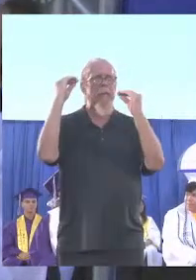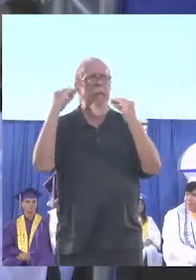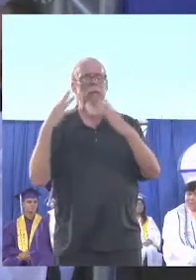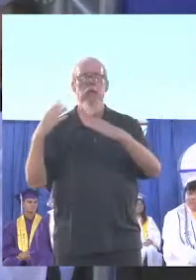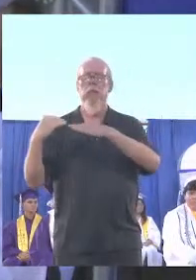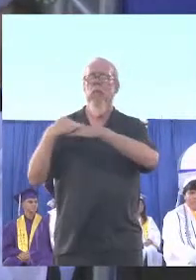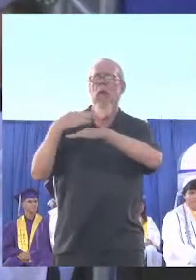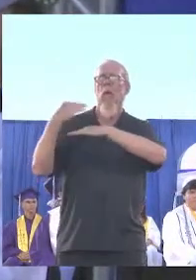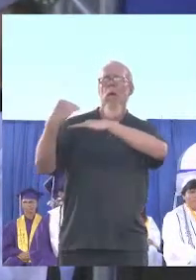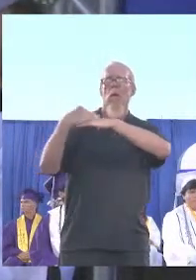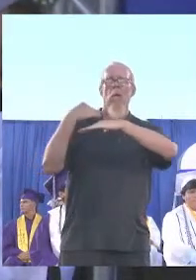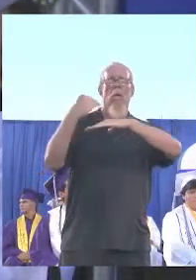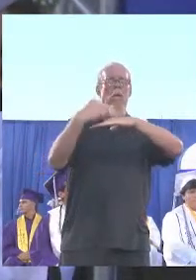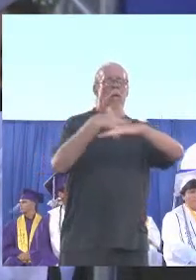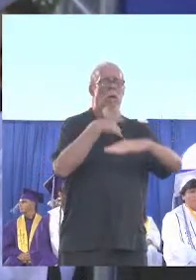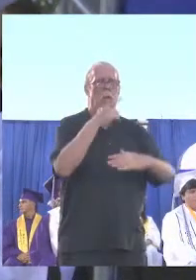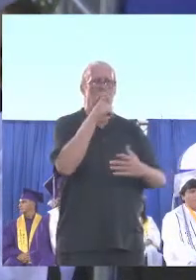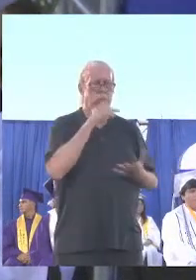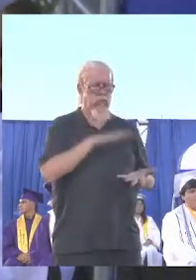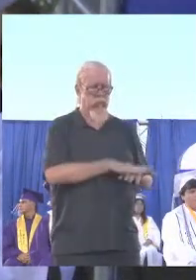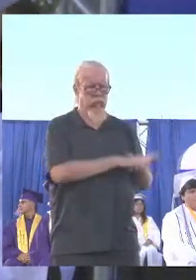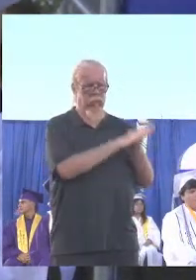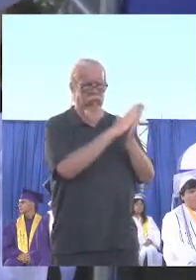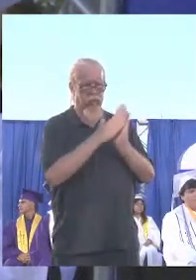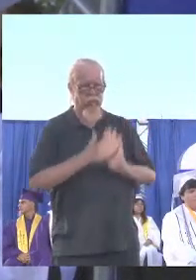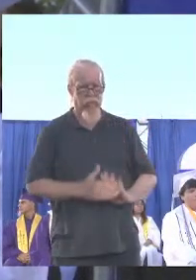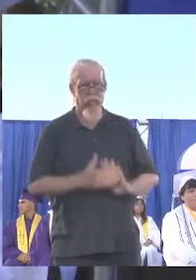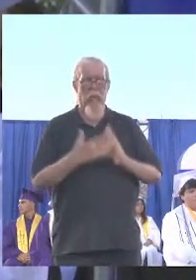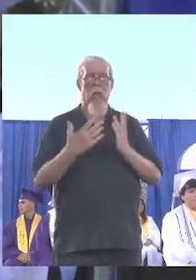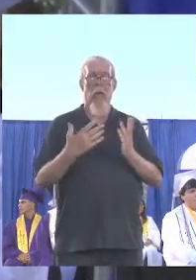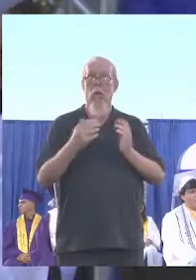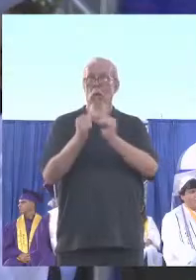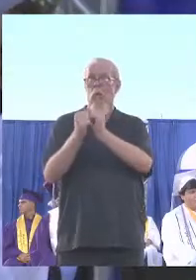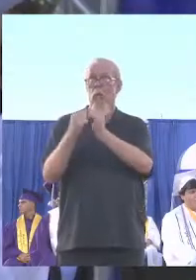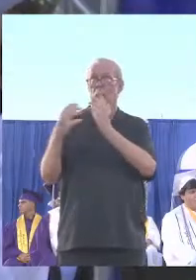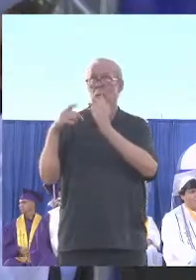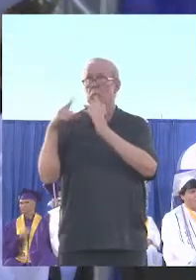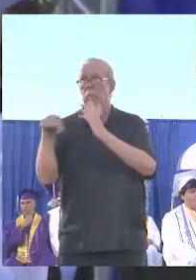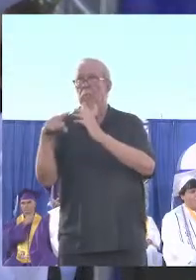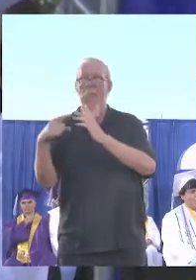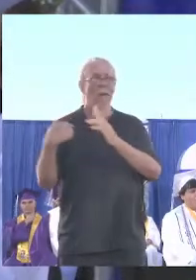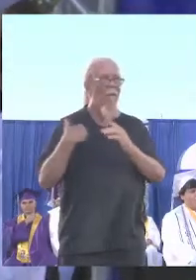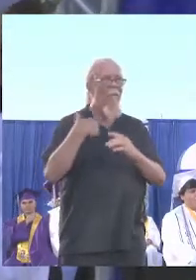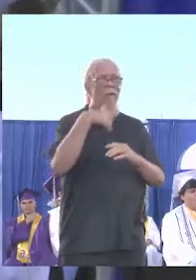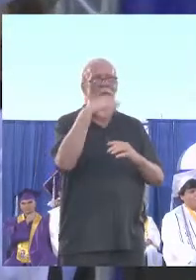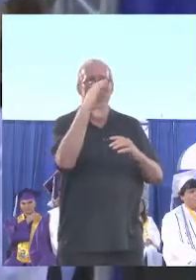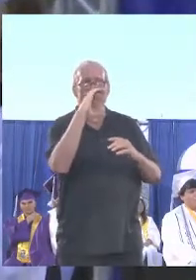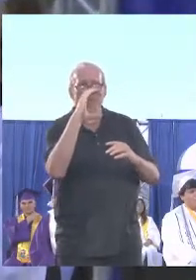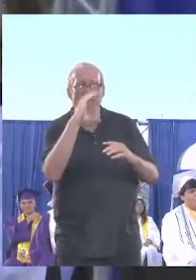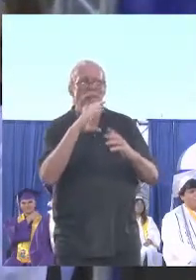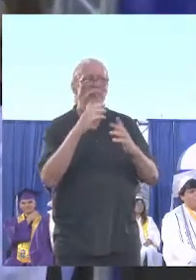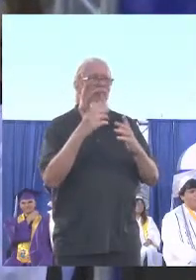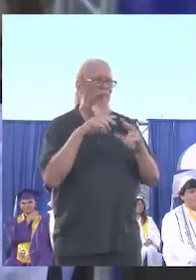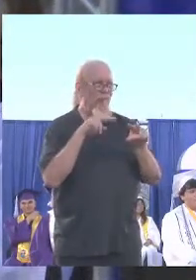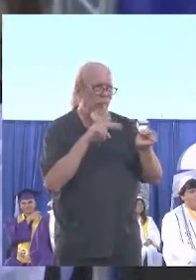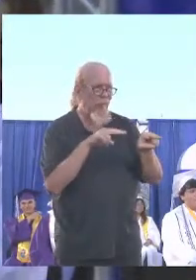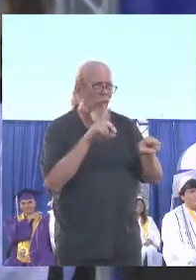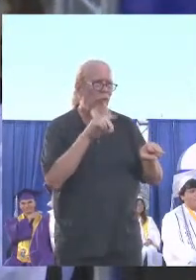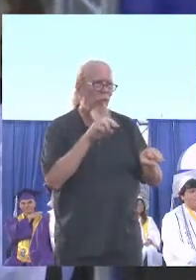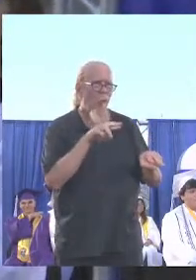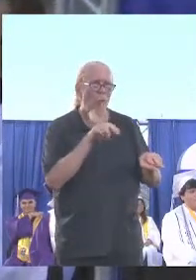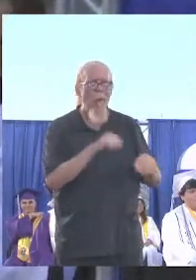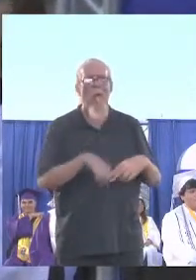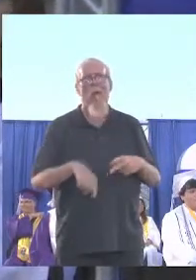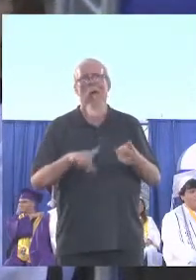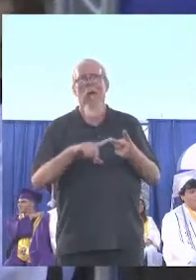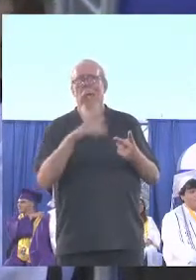are today. When we didn't have teachers, we had our favorite cartoons and movies to teach us, like Dora or Blue's Clues. We grew up with a world of information